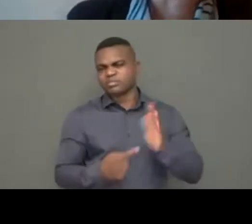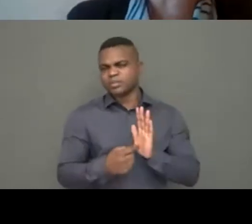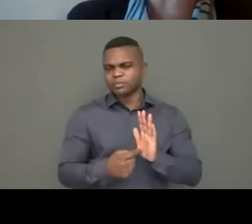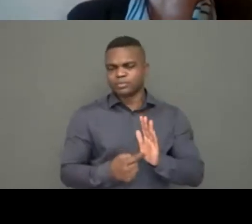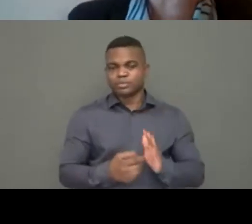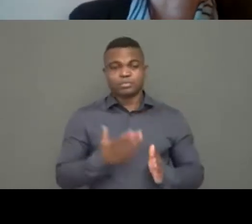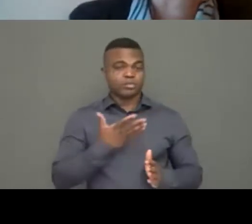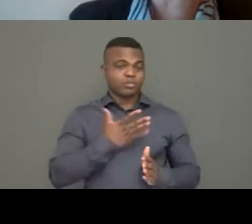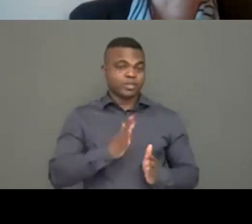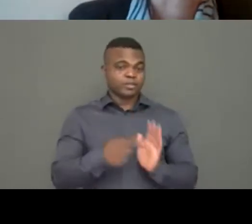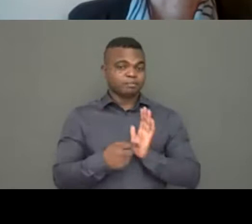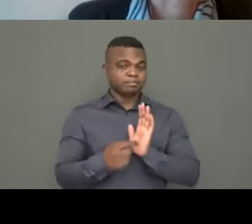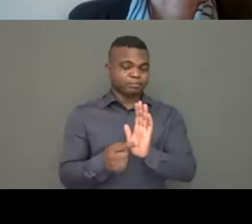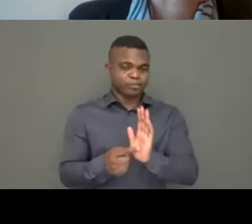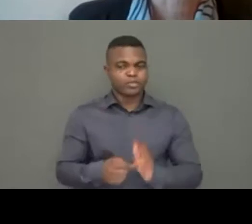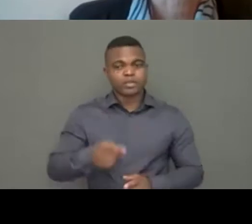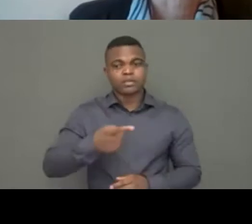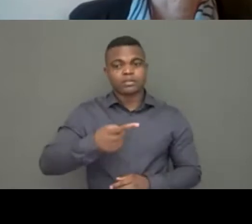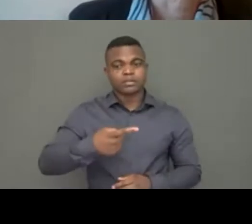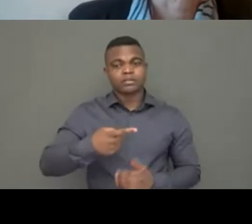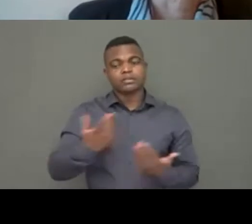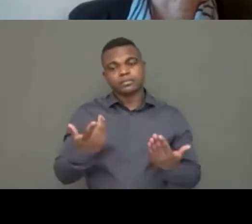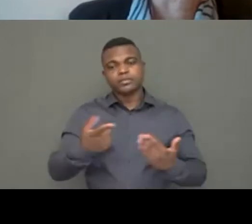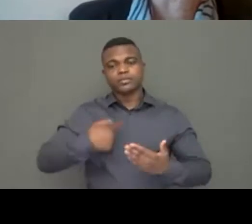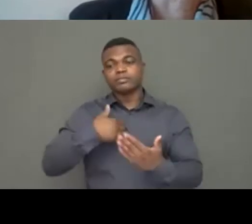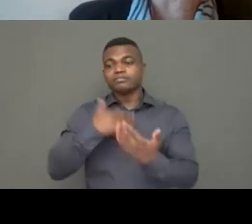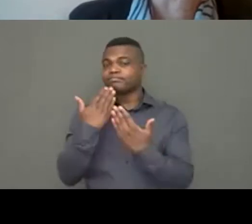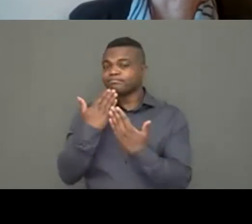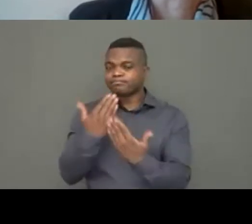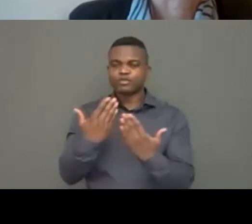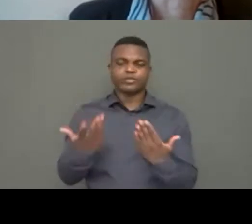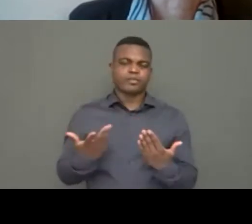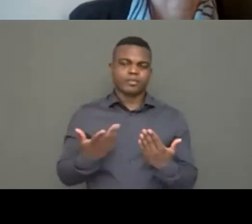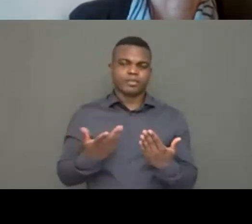all partners for these results.